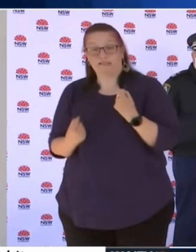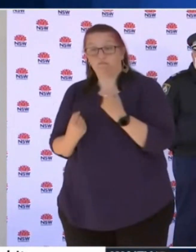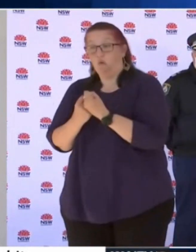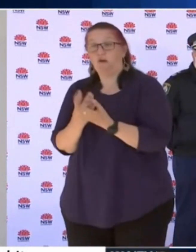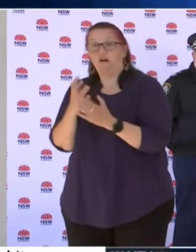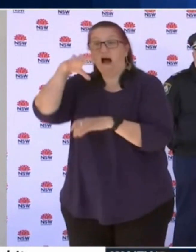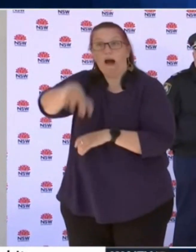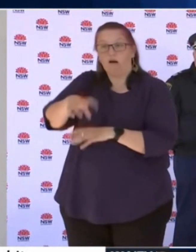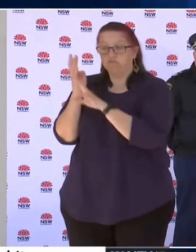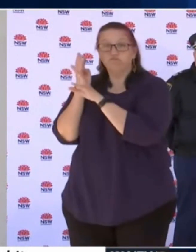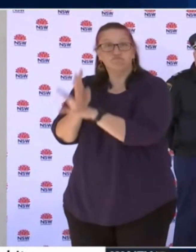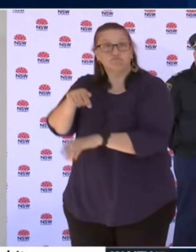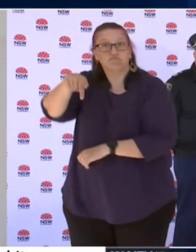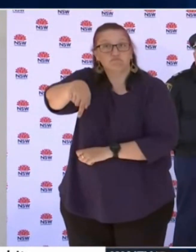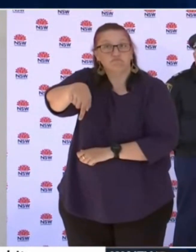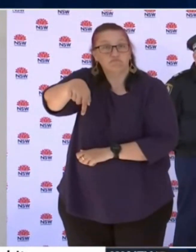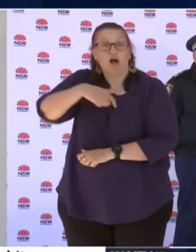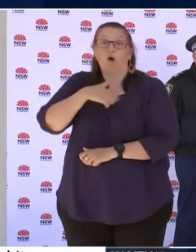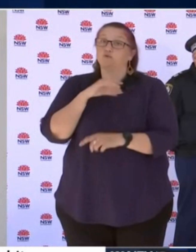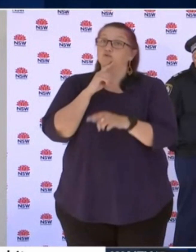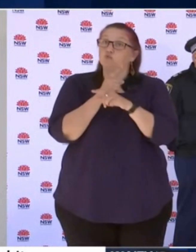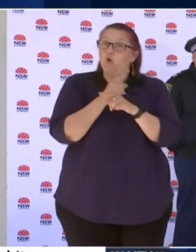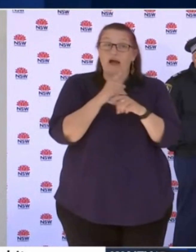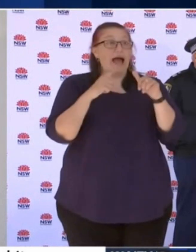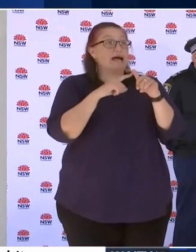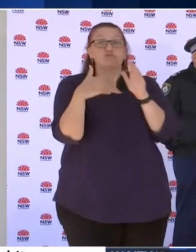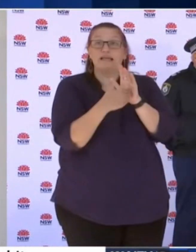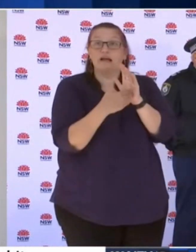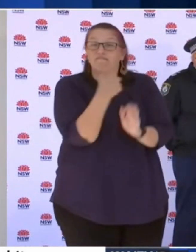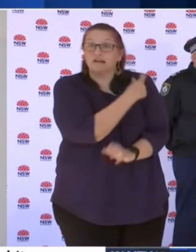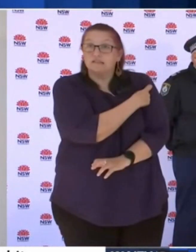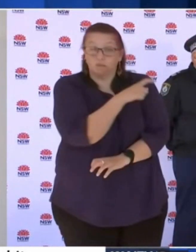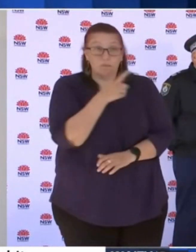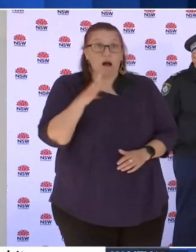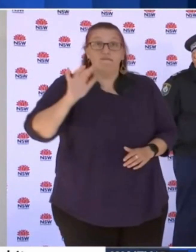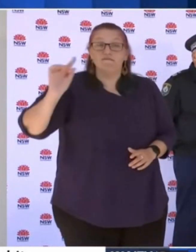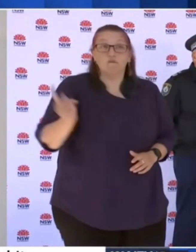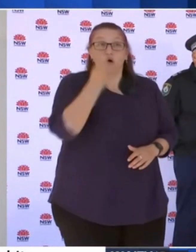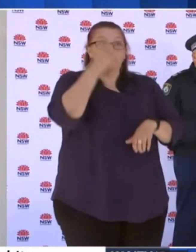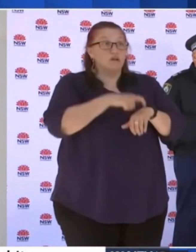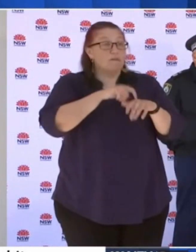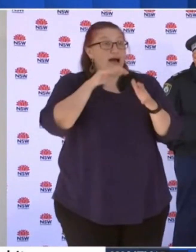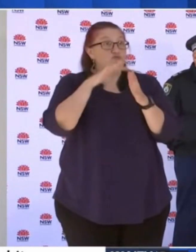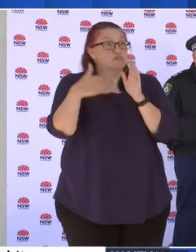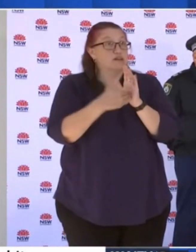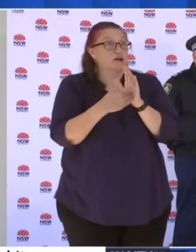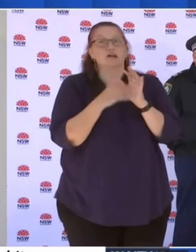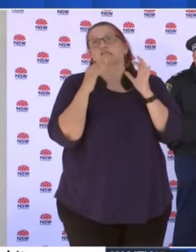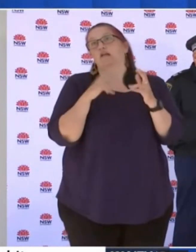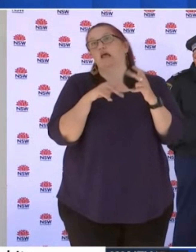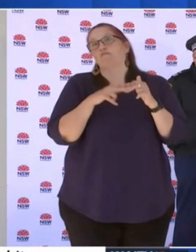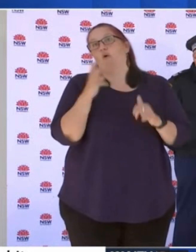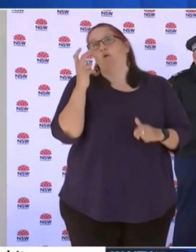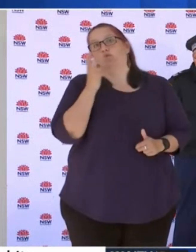I would like to message AstraZeneca. If you've had your first dose of AstraZeneca, please if you're elderly, go and